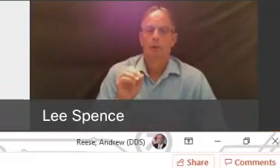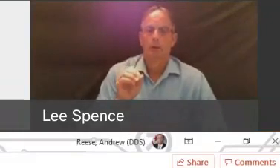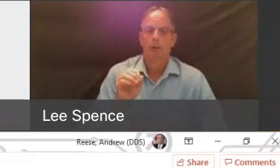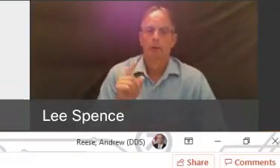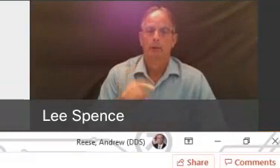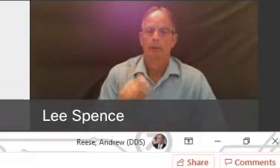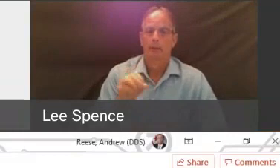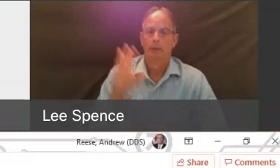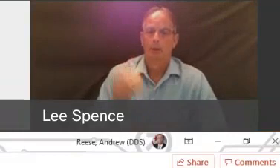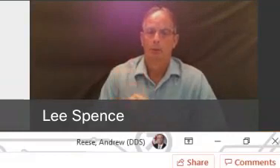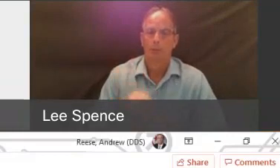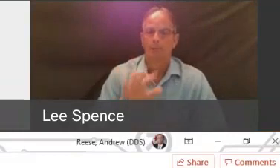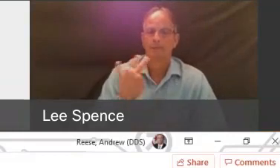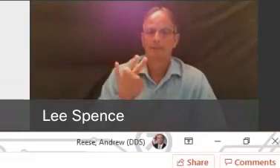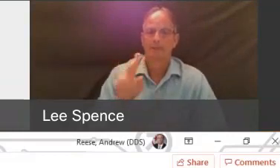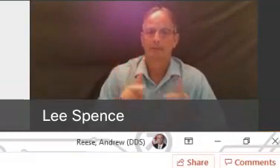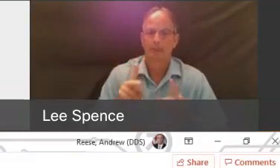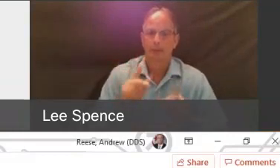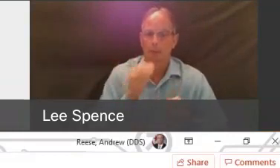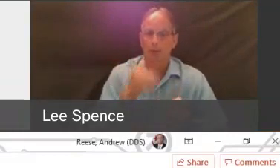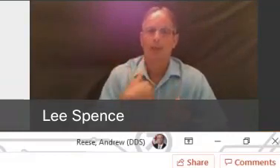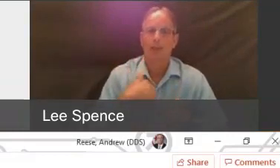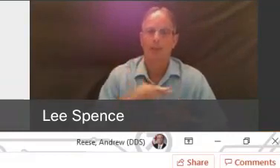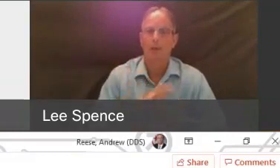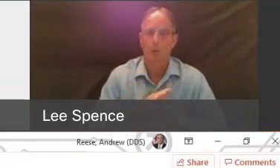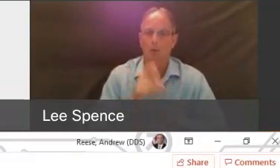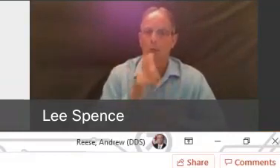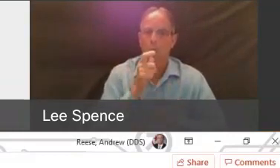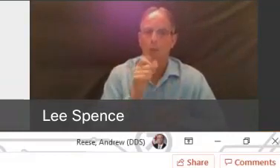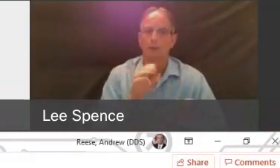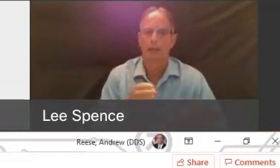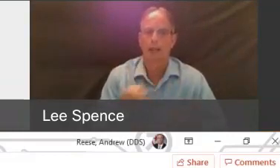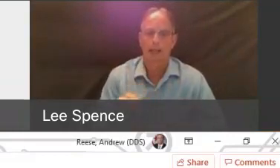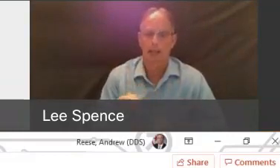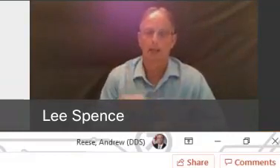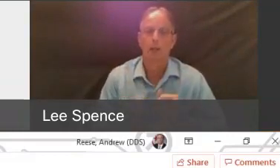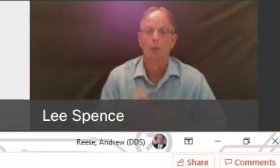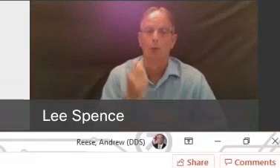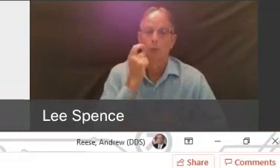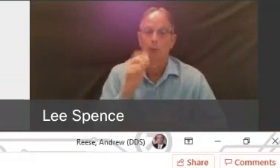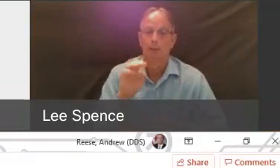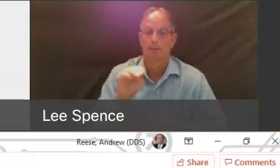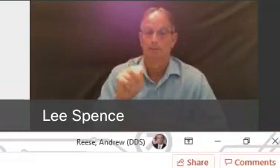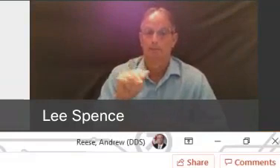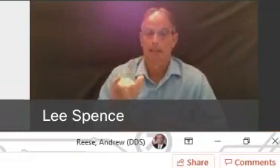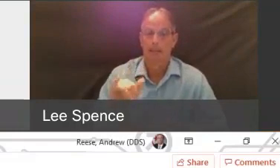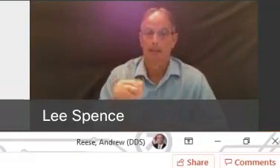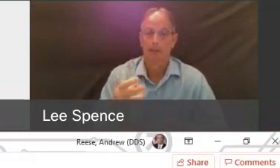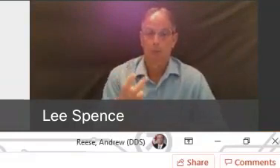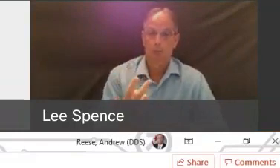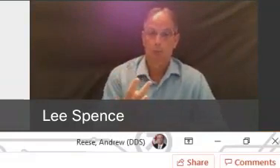a total of 57 people who have had COVID who have died. Most recently in May, there were 2.